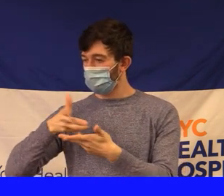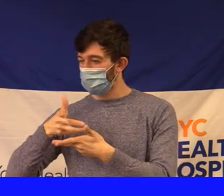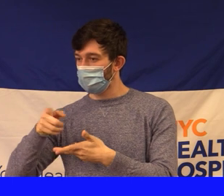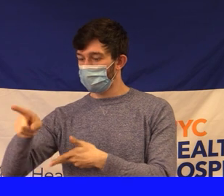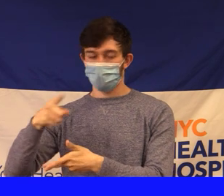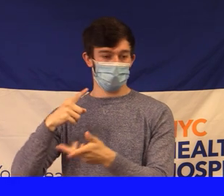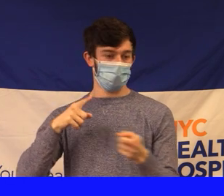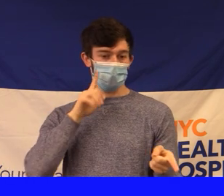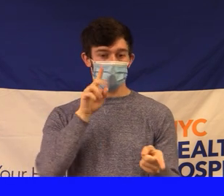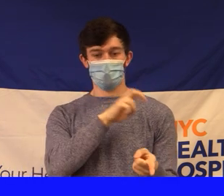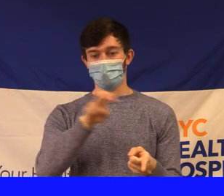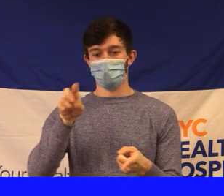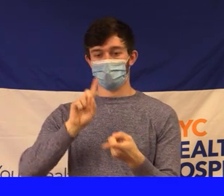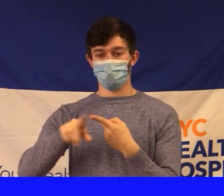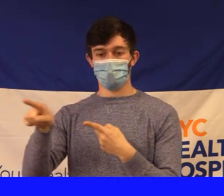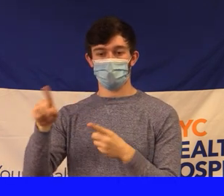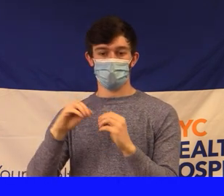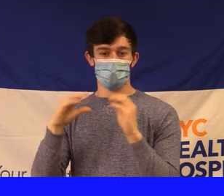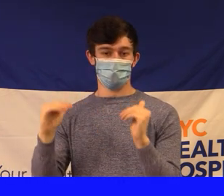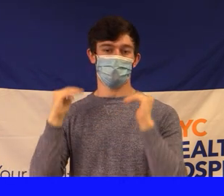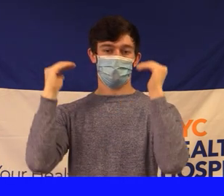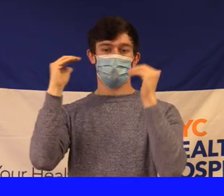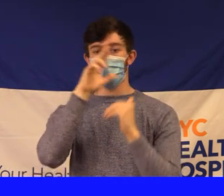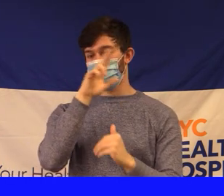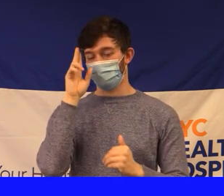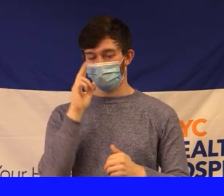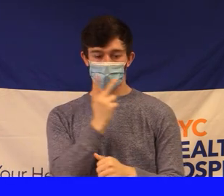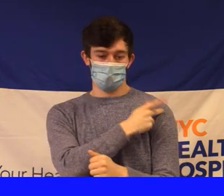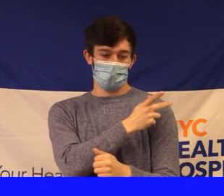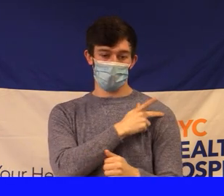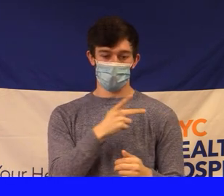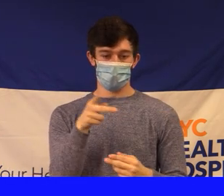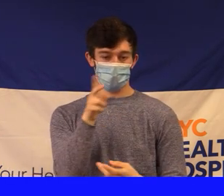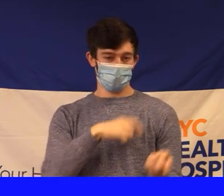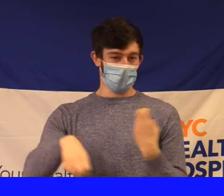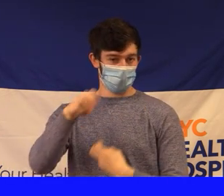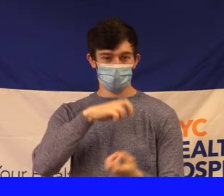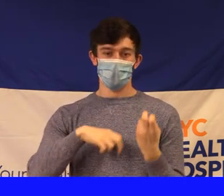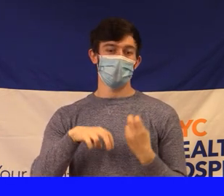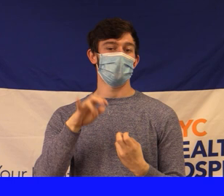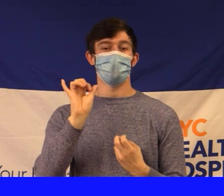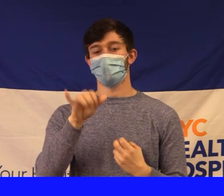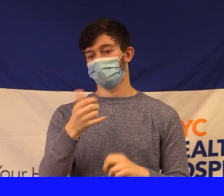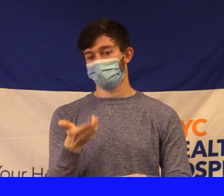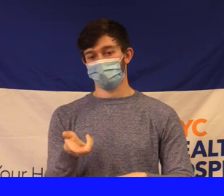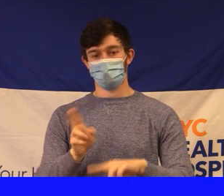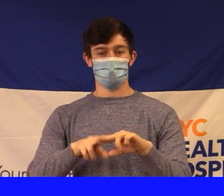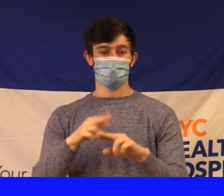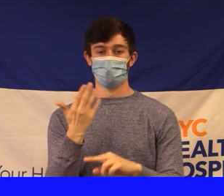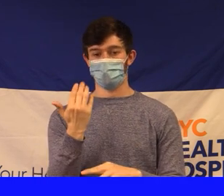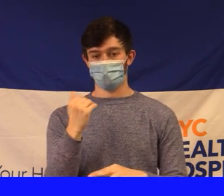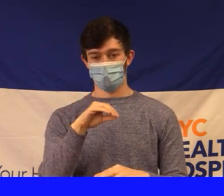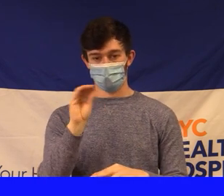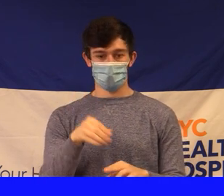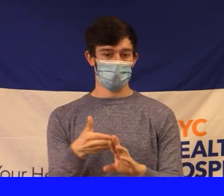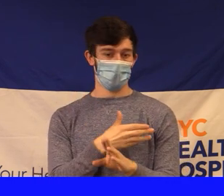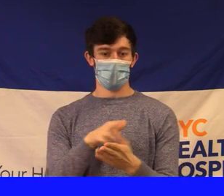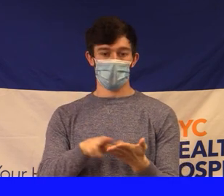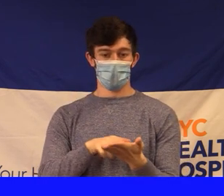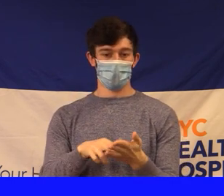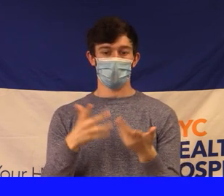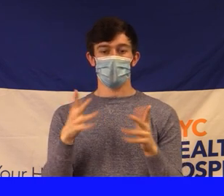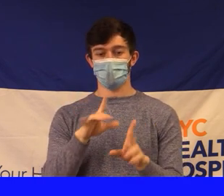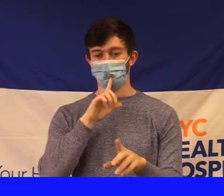facility to get that care. So the patients transferred between our hospitals is up 15% since before the contract was